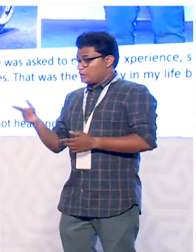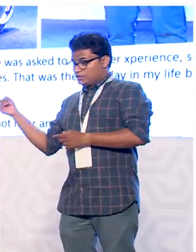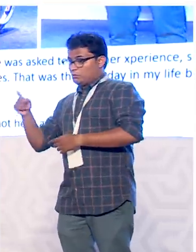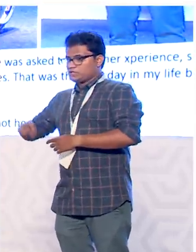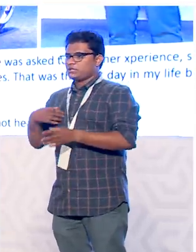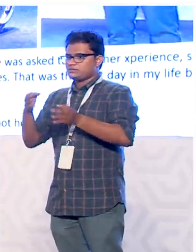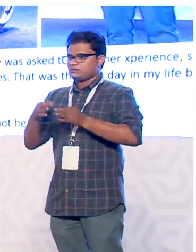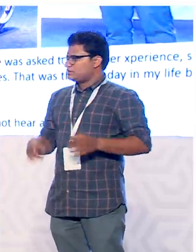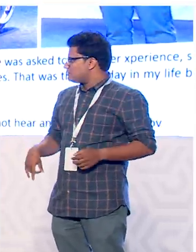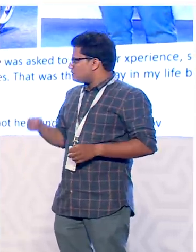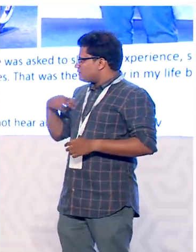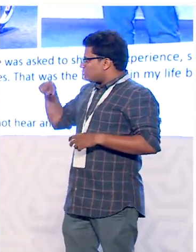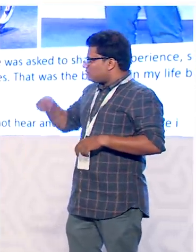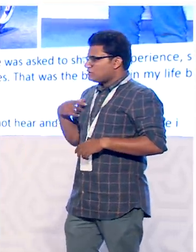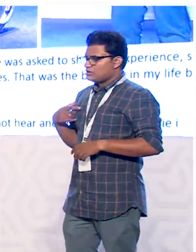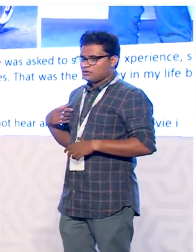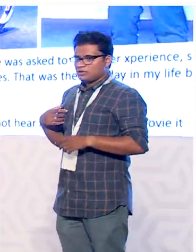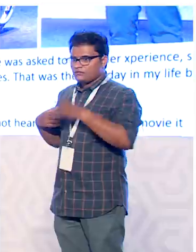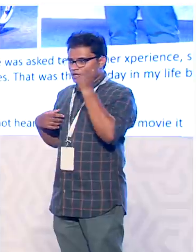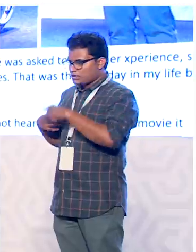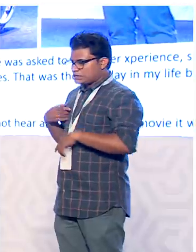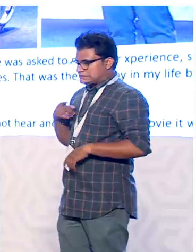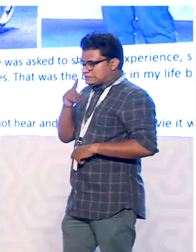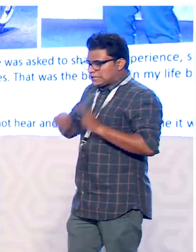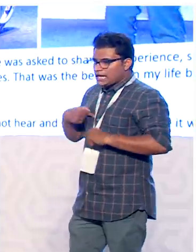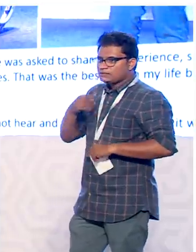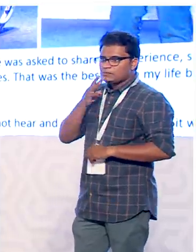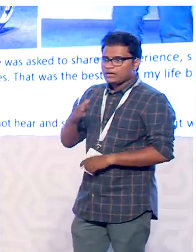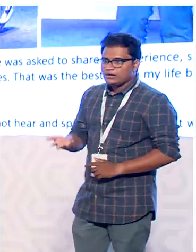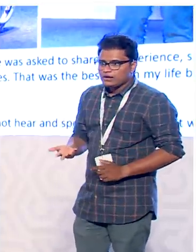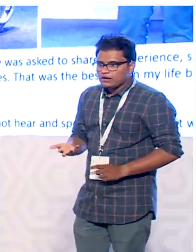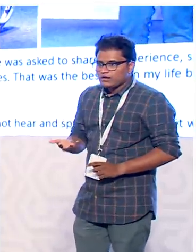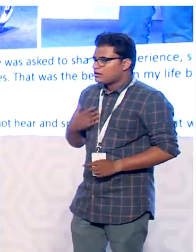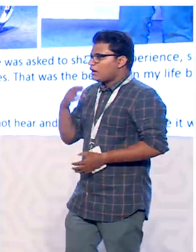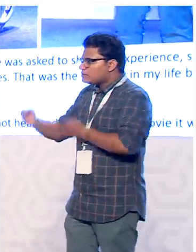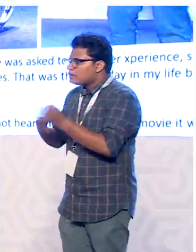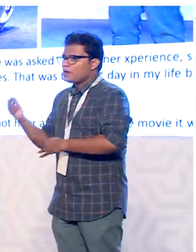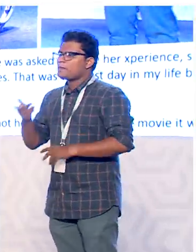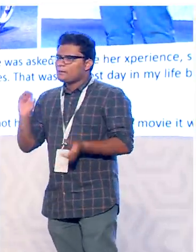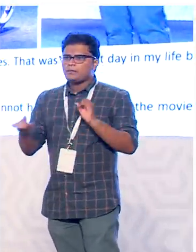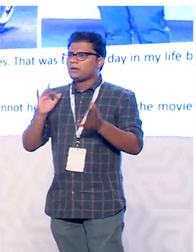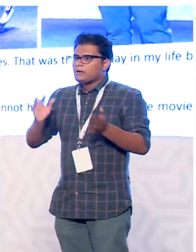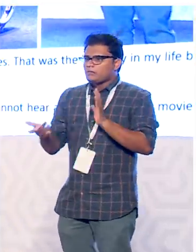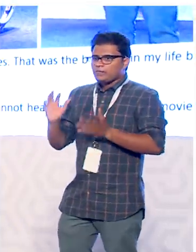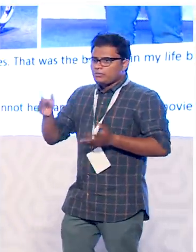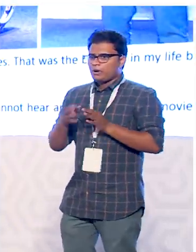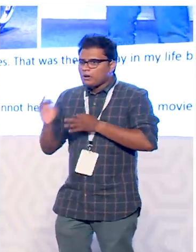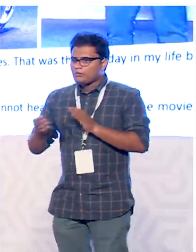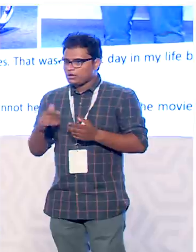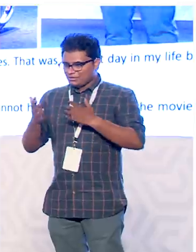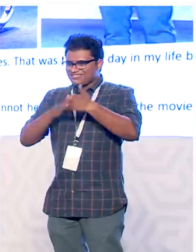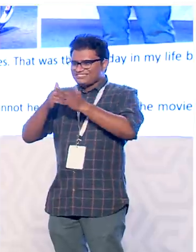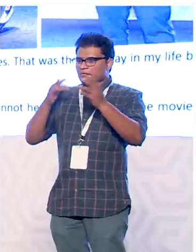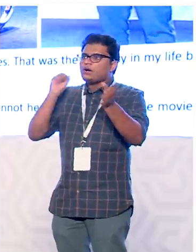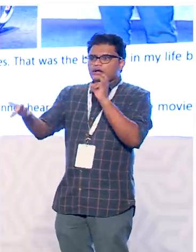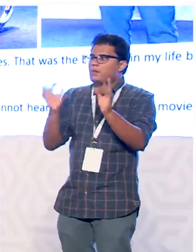On the stage, they forget that she can't speak. So she starts explaining about him and through gestures, and that